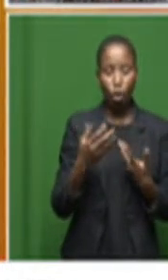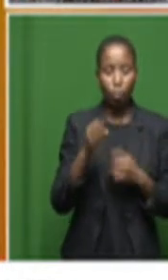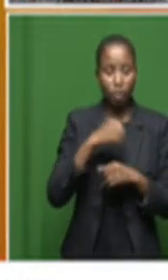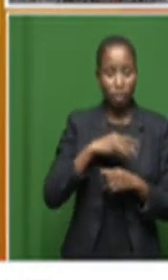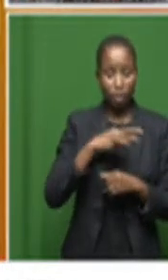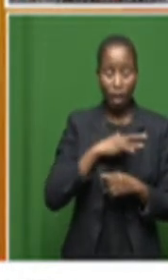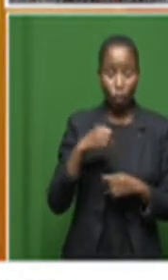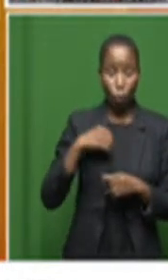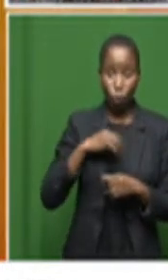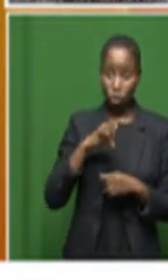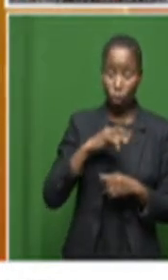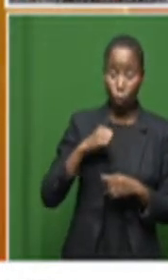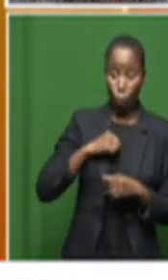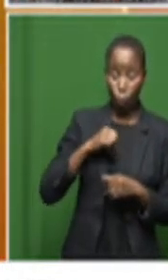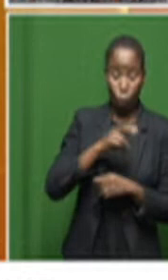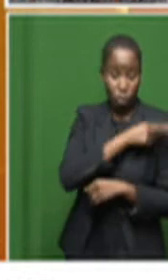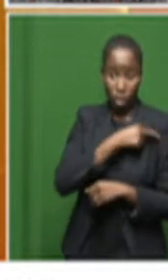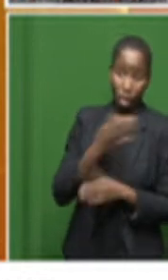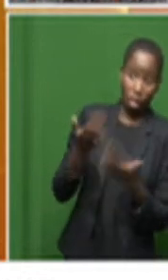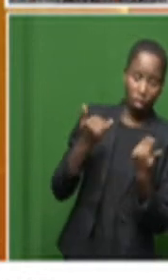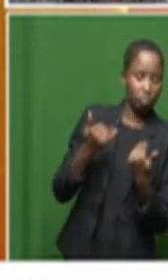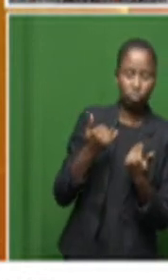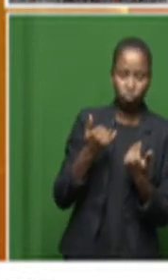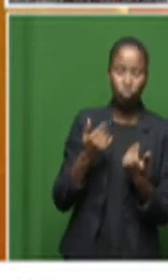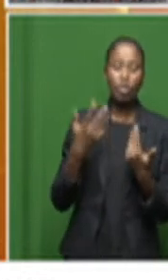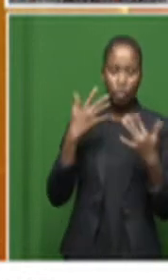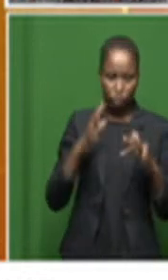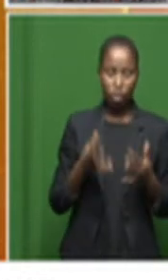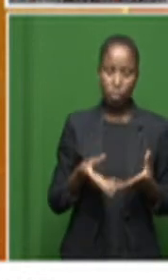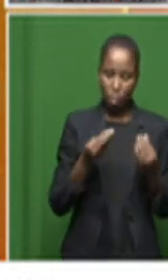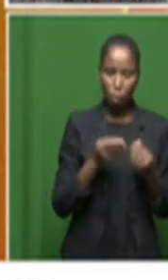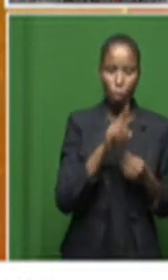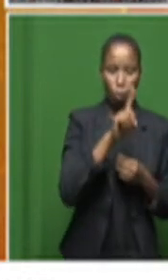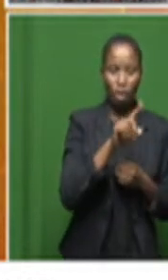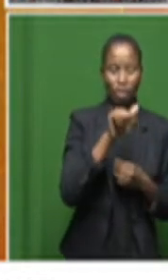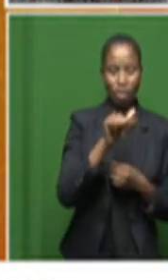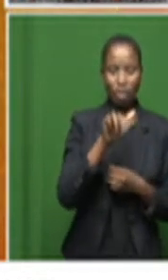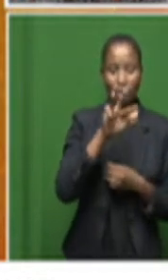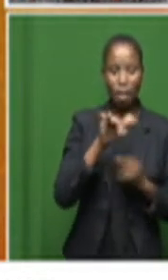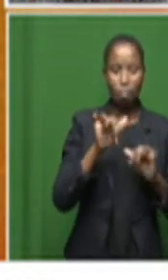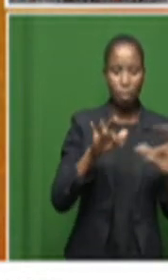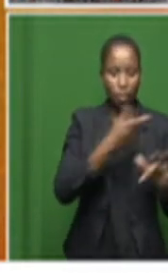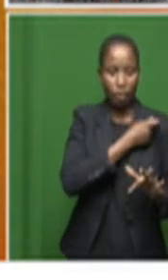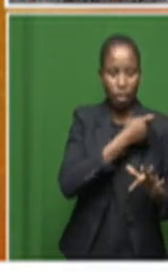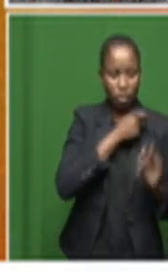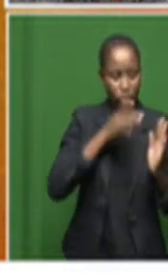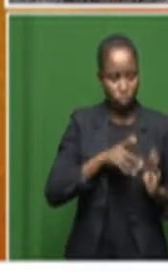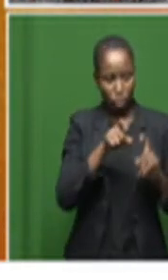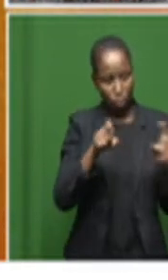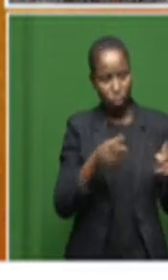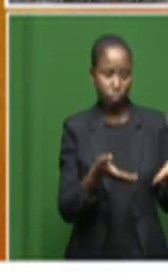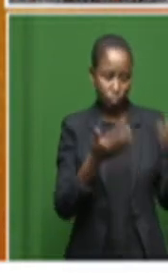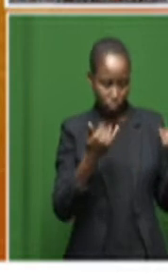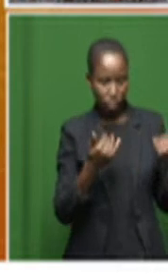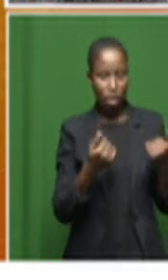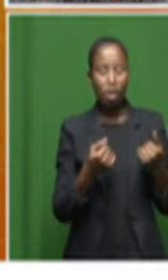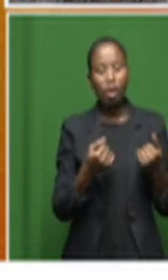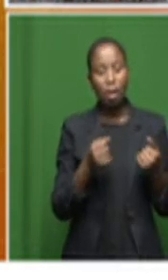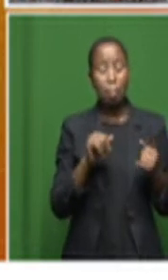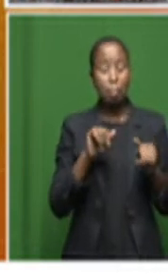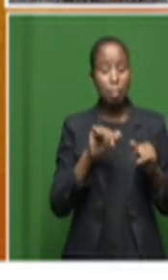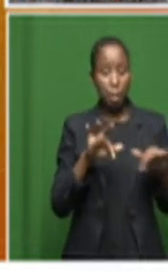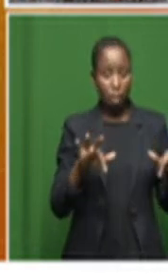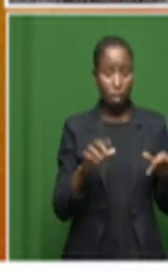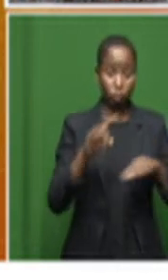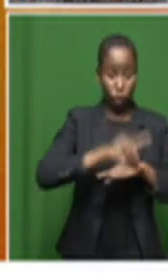the hospitals, we could harness 169 vaccinators, and with minimum numbers per day,